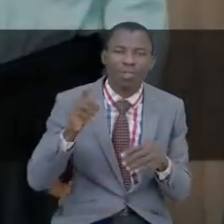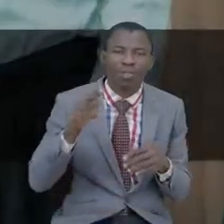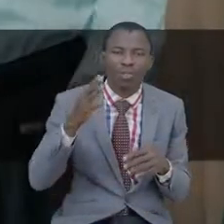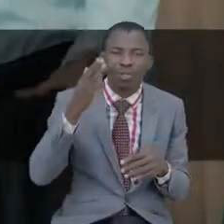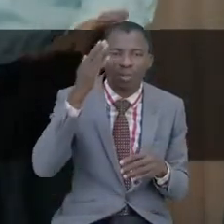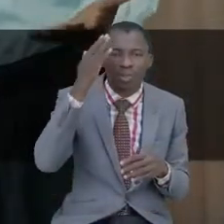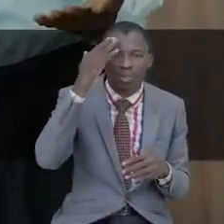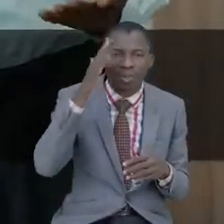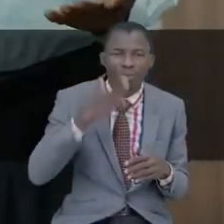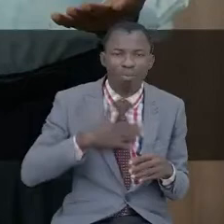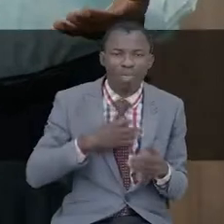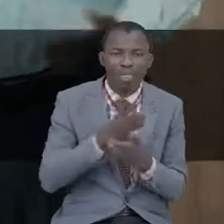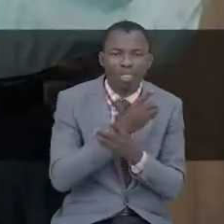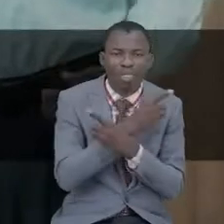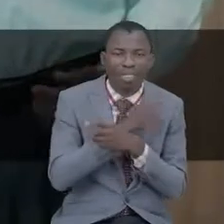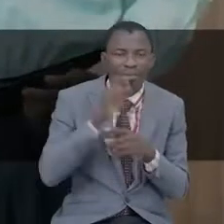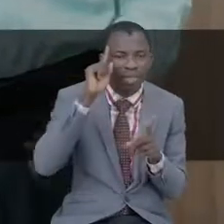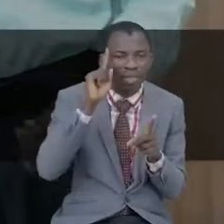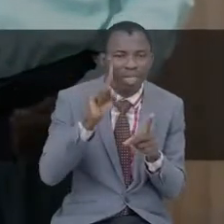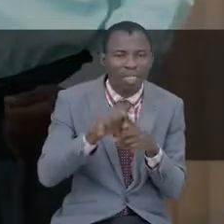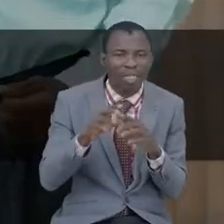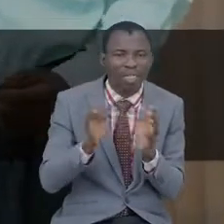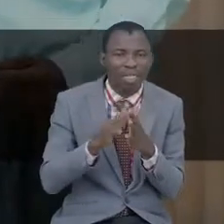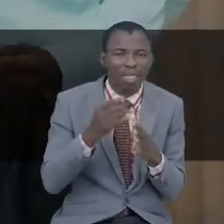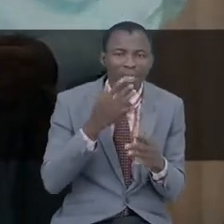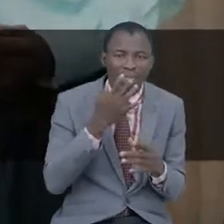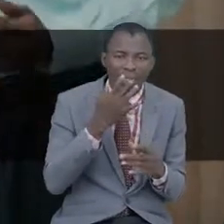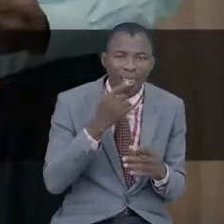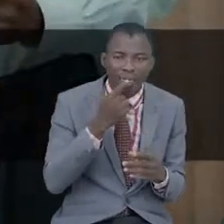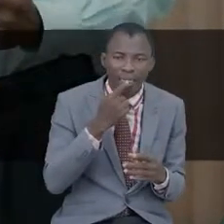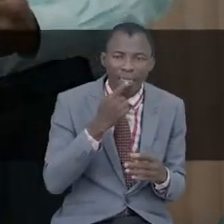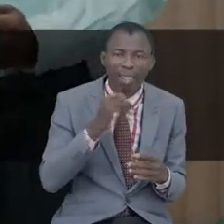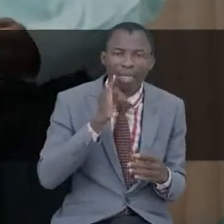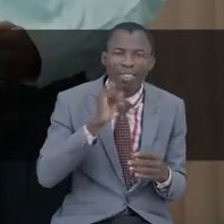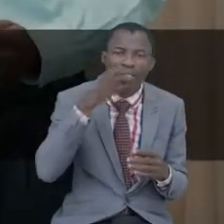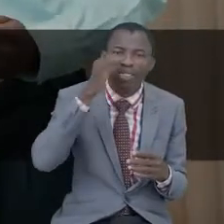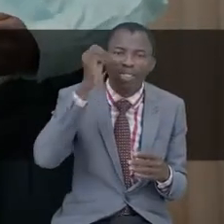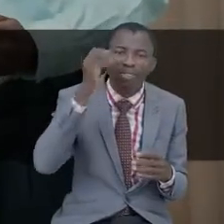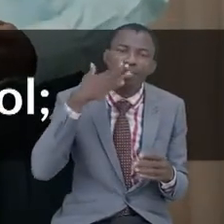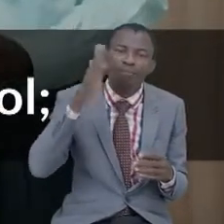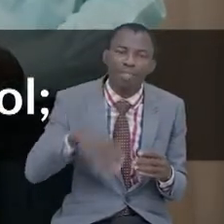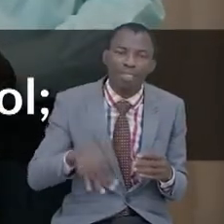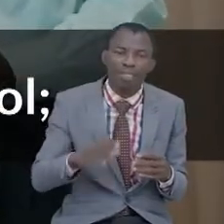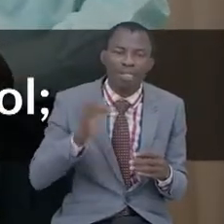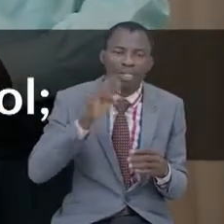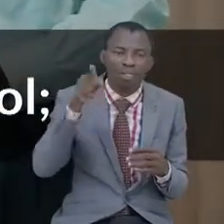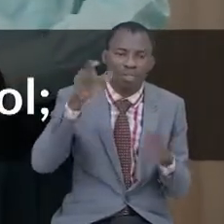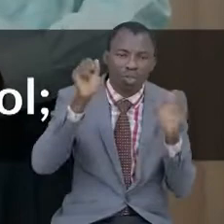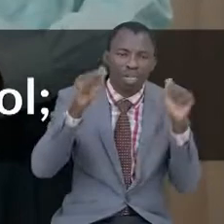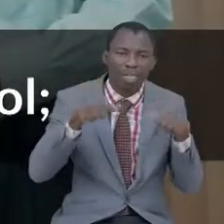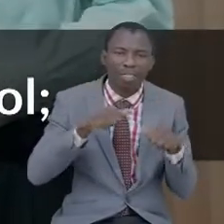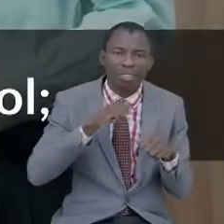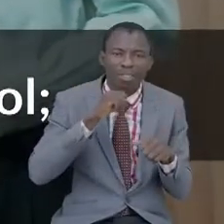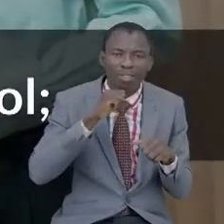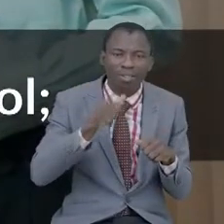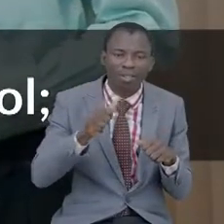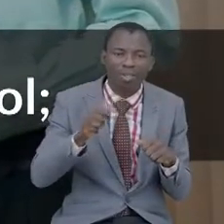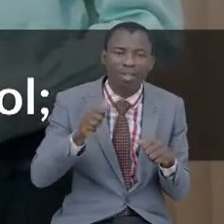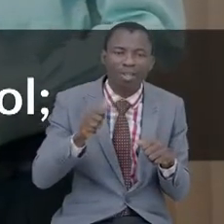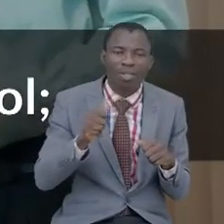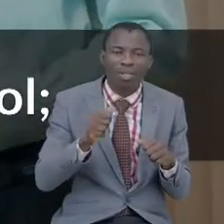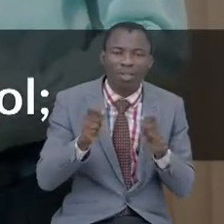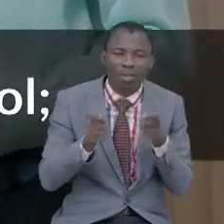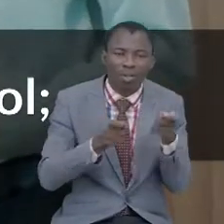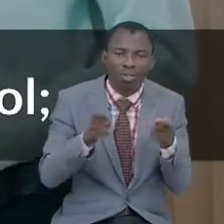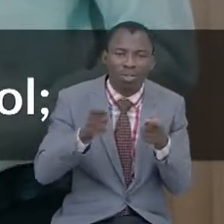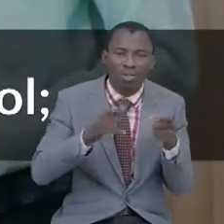dear brother, that the tongue is evil. You cannot tame